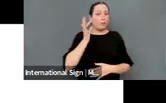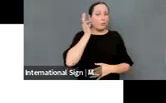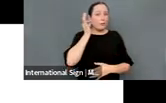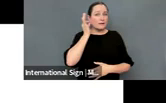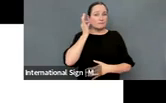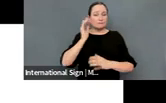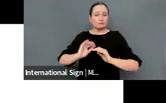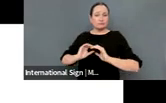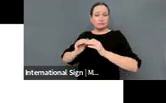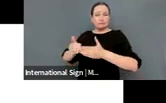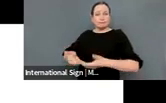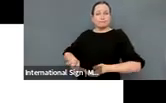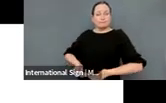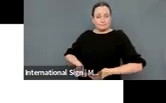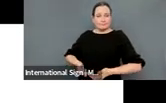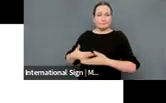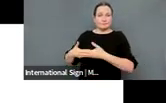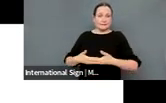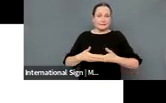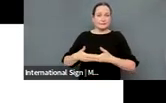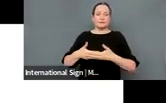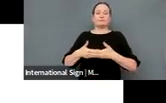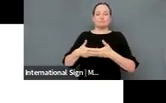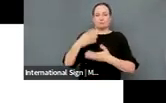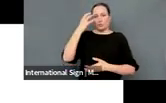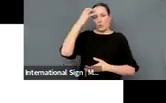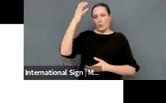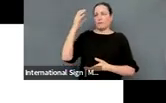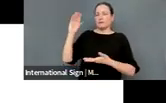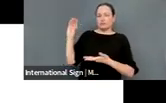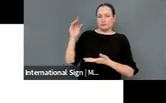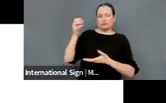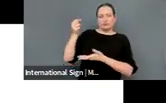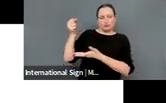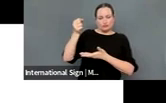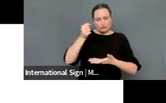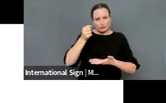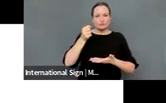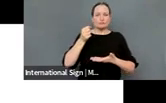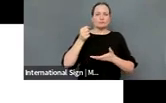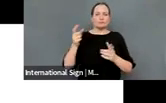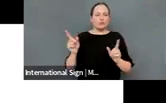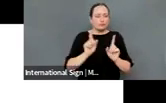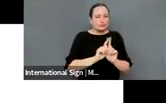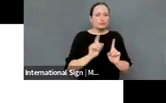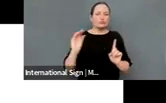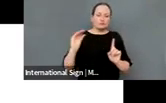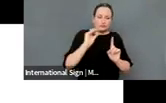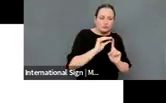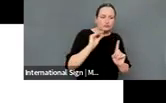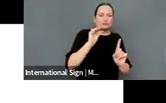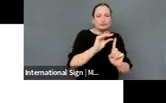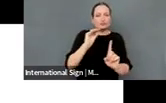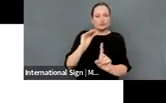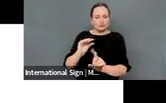by social insurance. Despite higher coverage rate, only 16% of